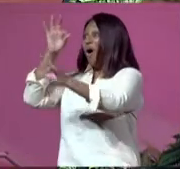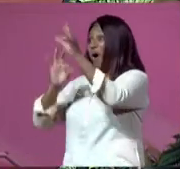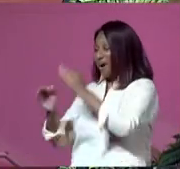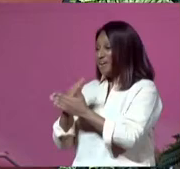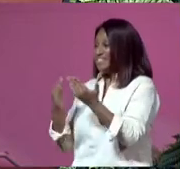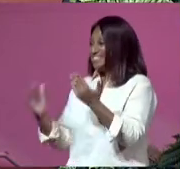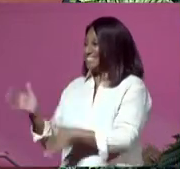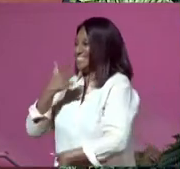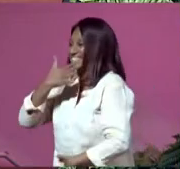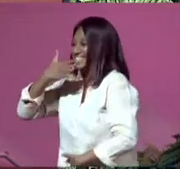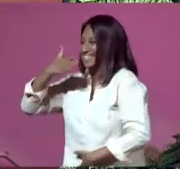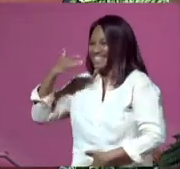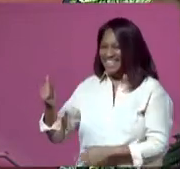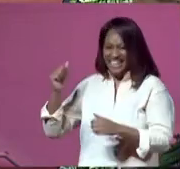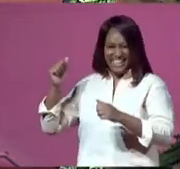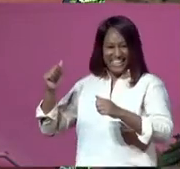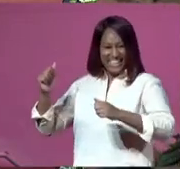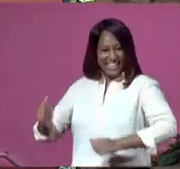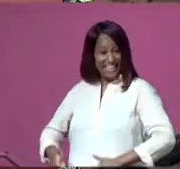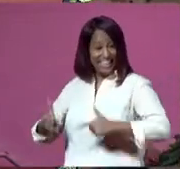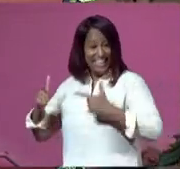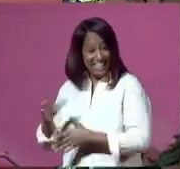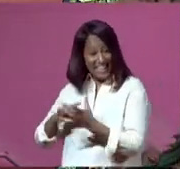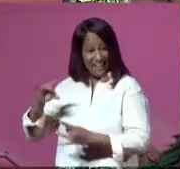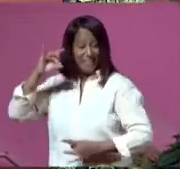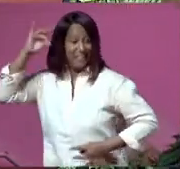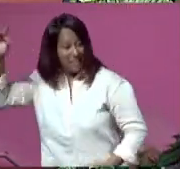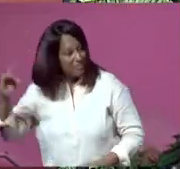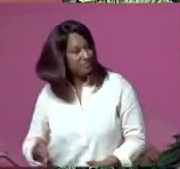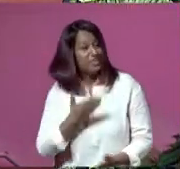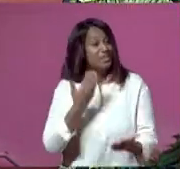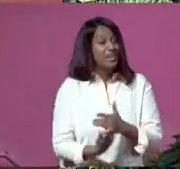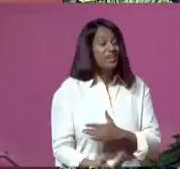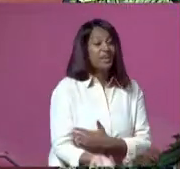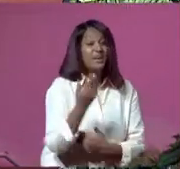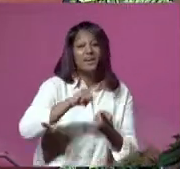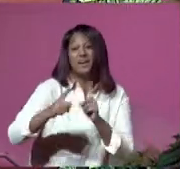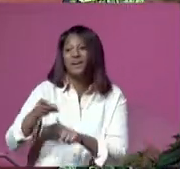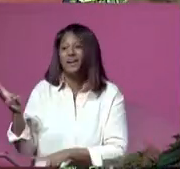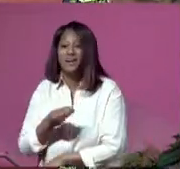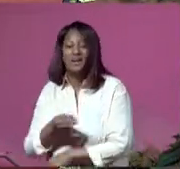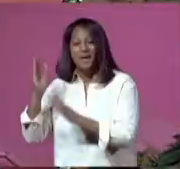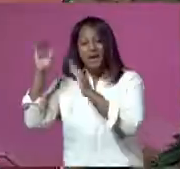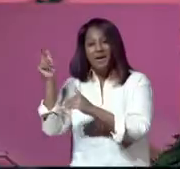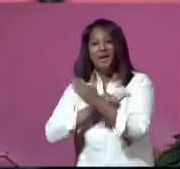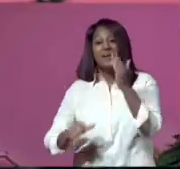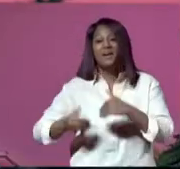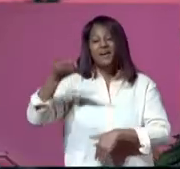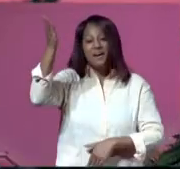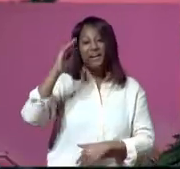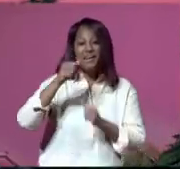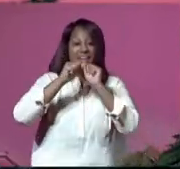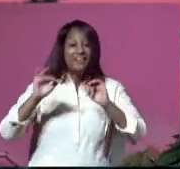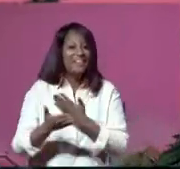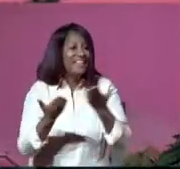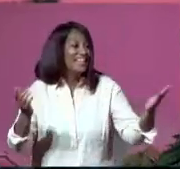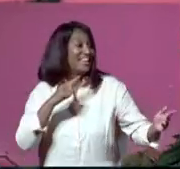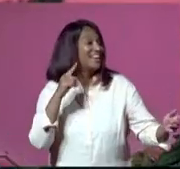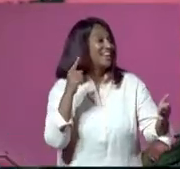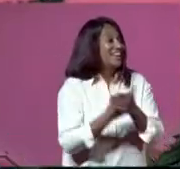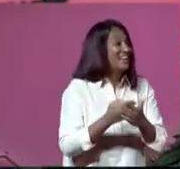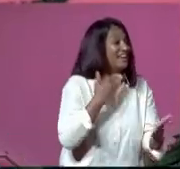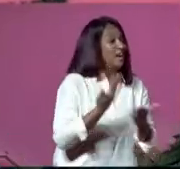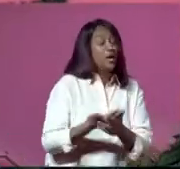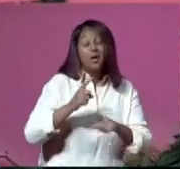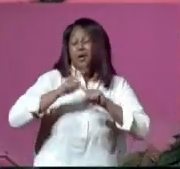something even better. Good morning, Friendship West. May the Lord God bless you real good. But is there